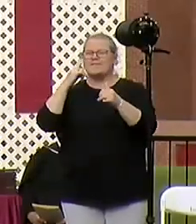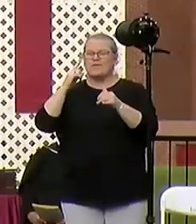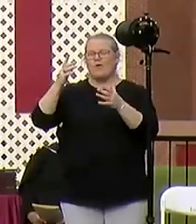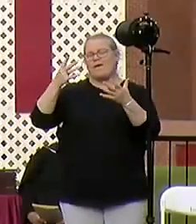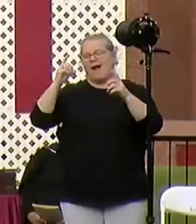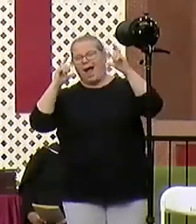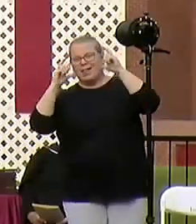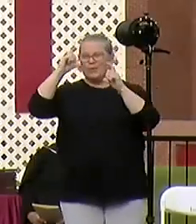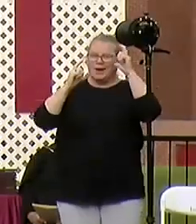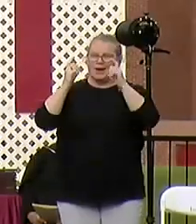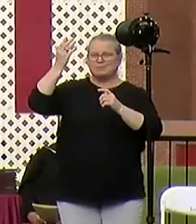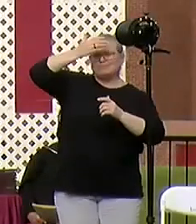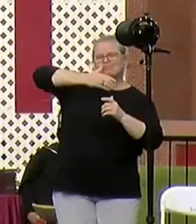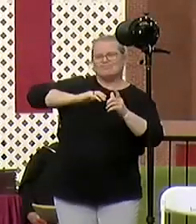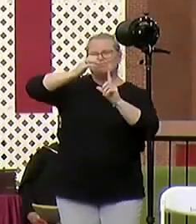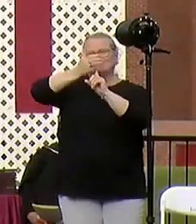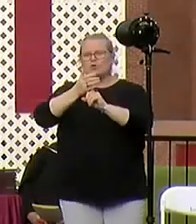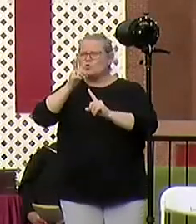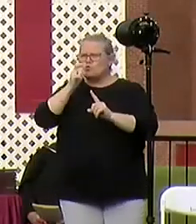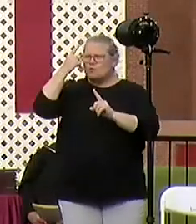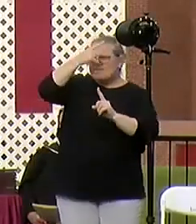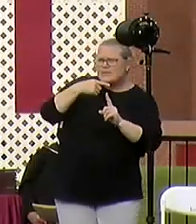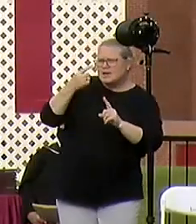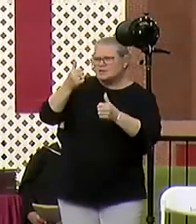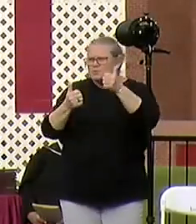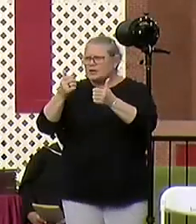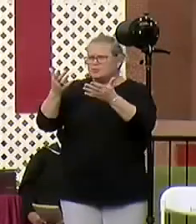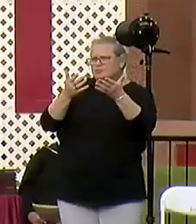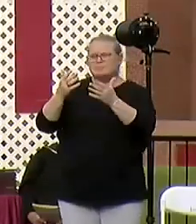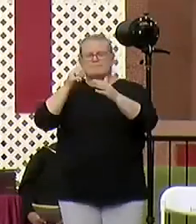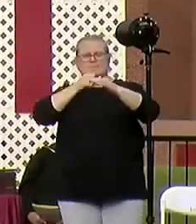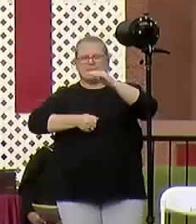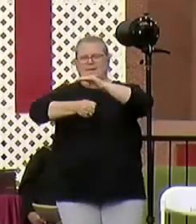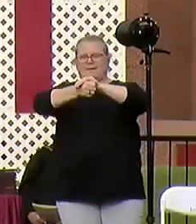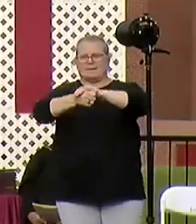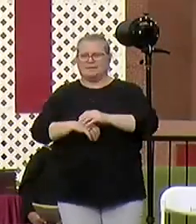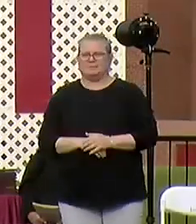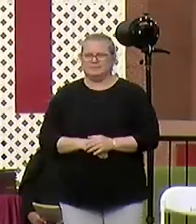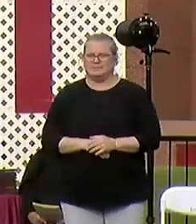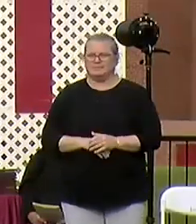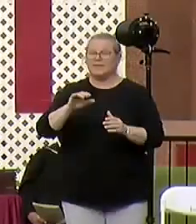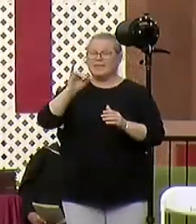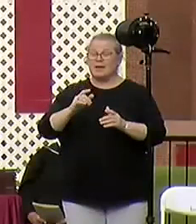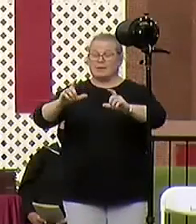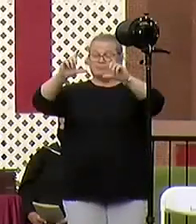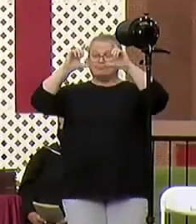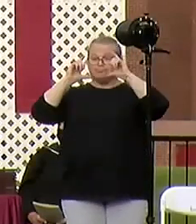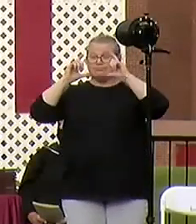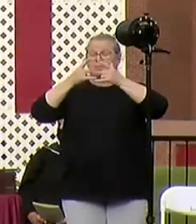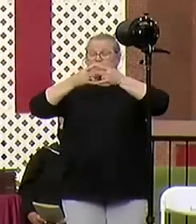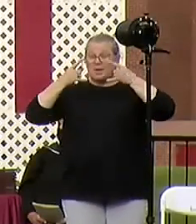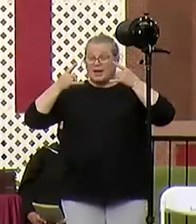true identities. Masks can help us feel like we belong, even under challenging